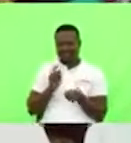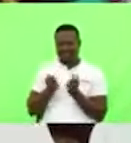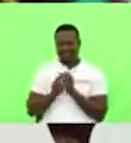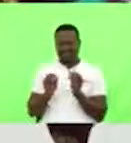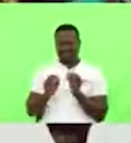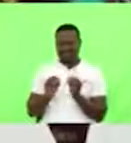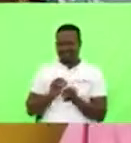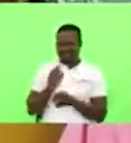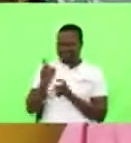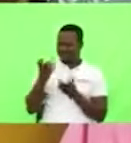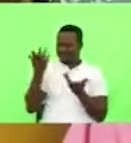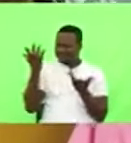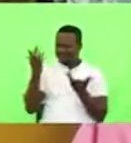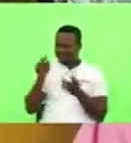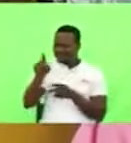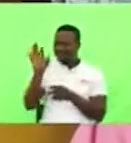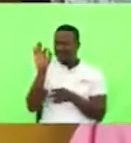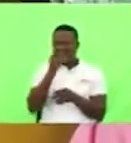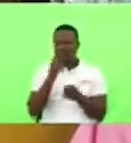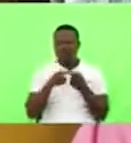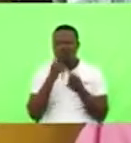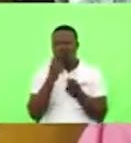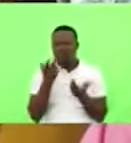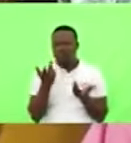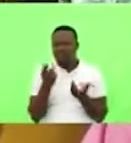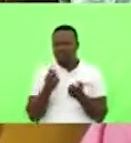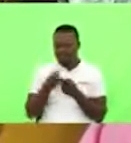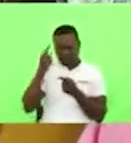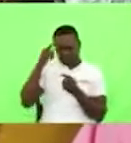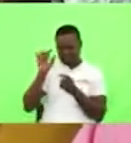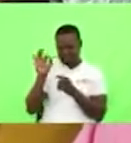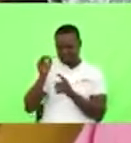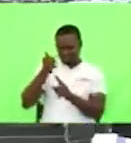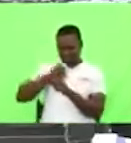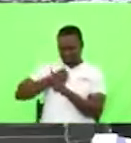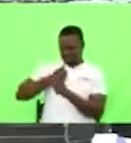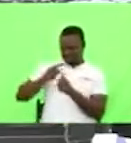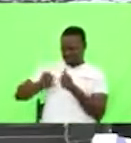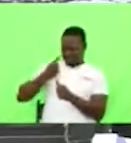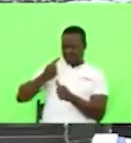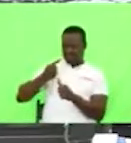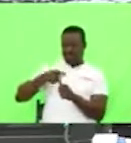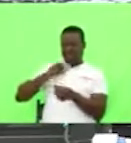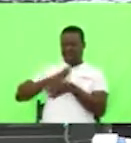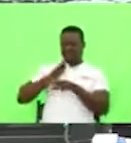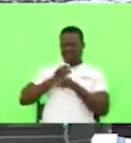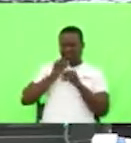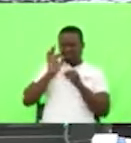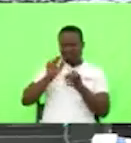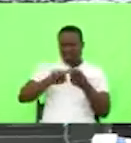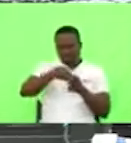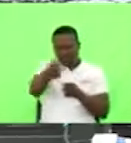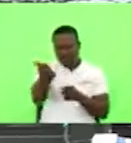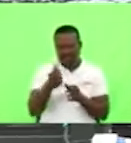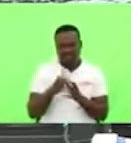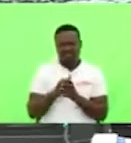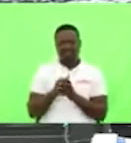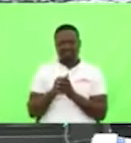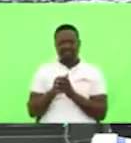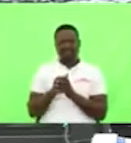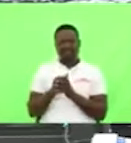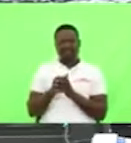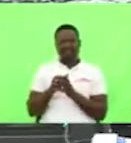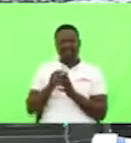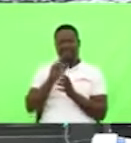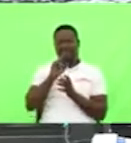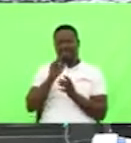on? Who are you preaching to? I thought you should preach to yourself first and to others second. Whether